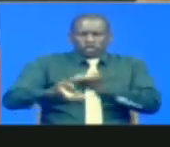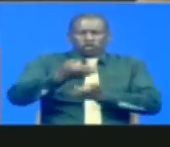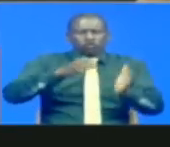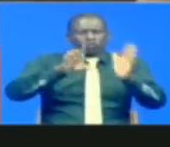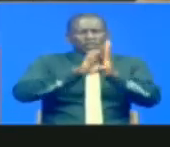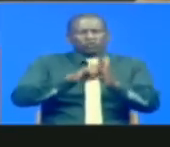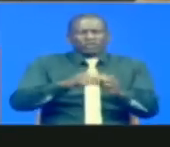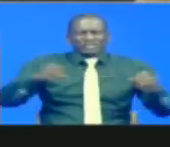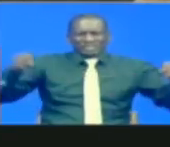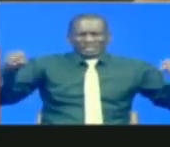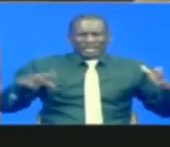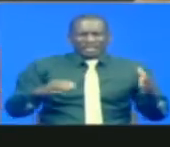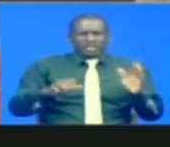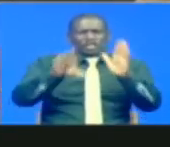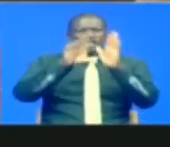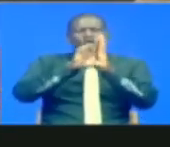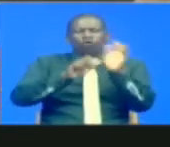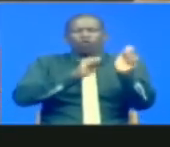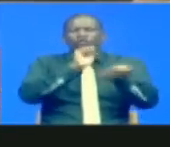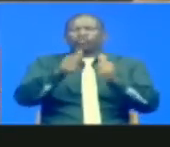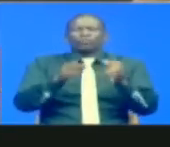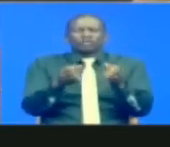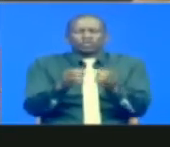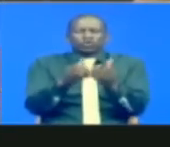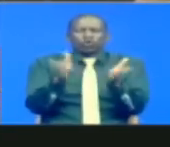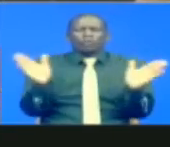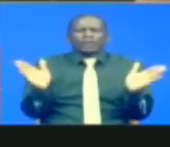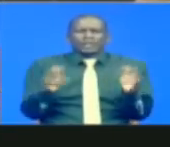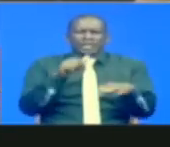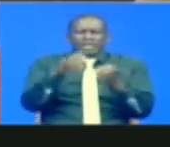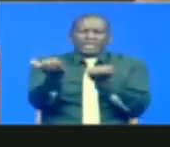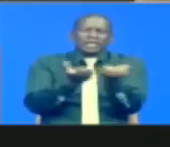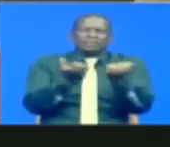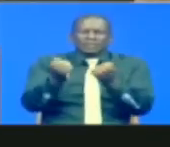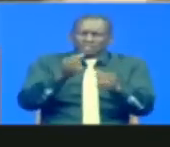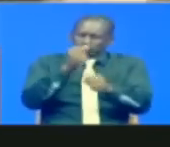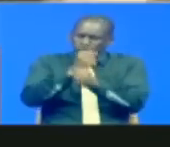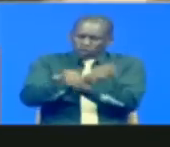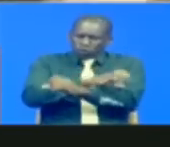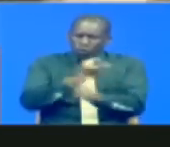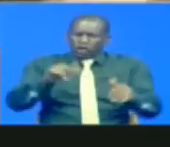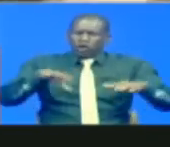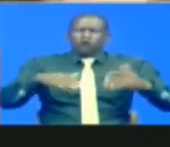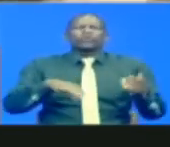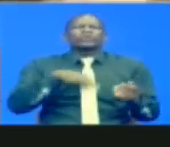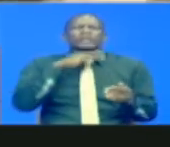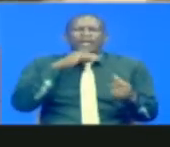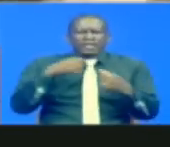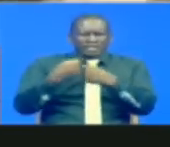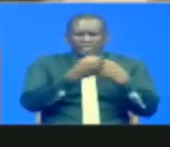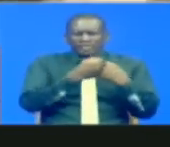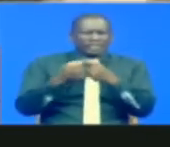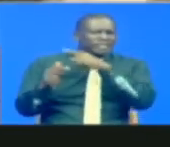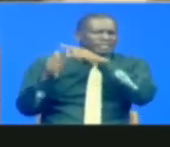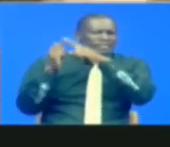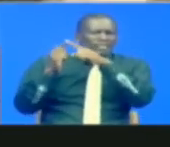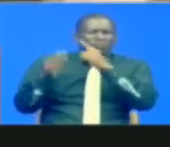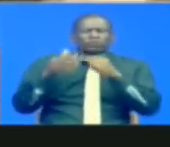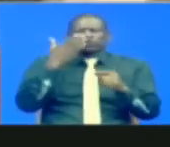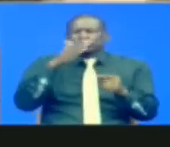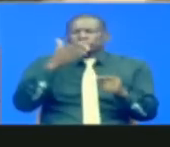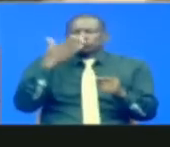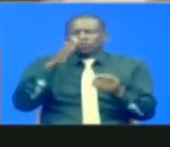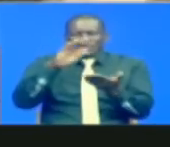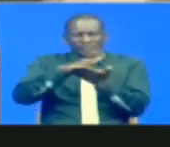of competition is very clear. In business, you perform or you die. The challenges facing the sugar sector continue